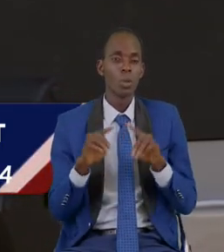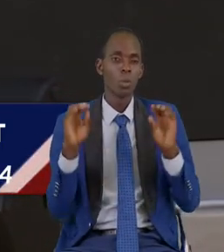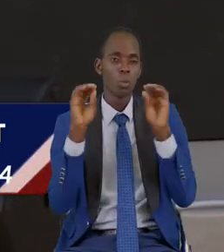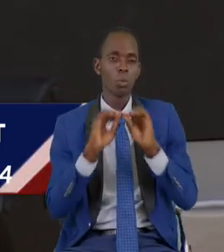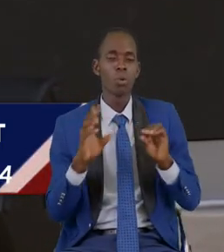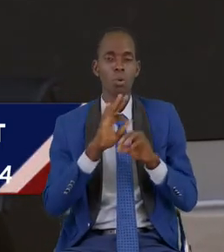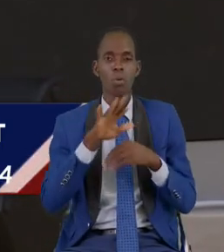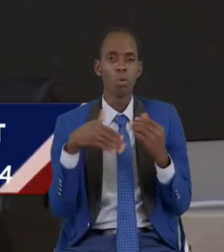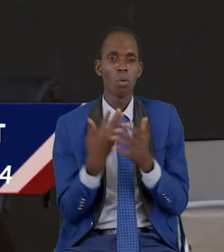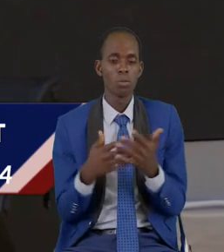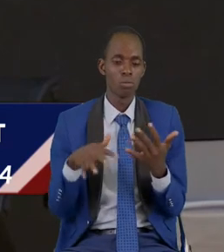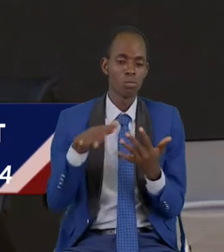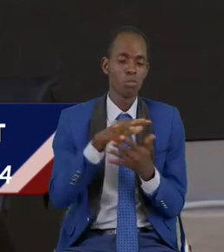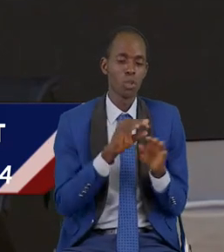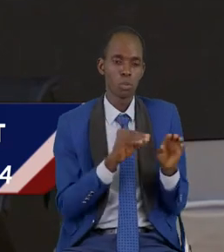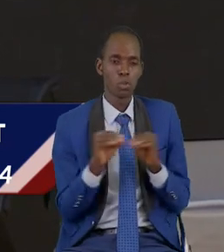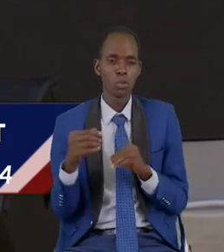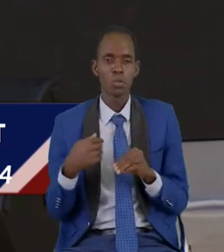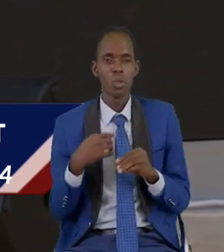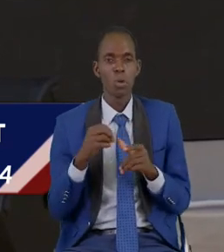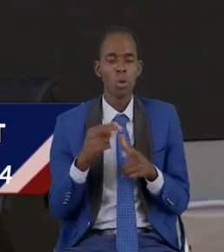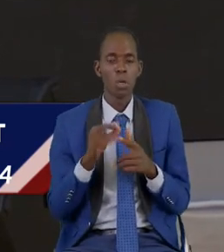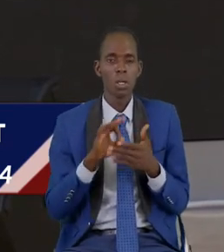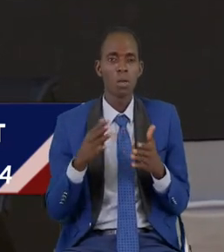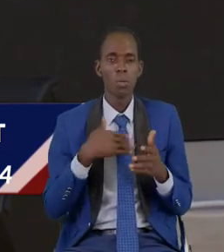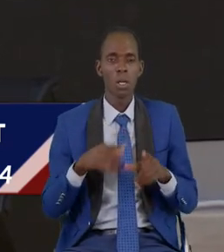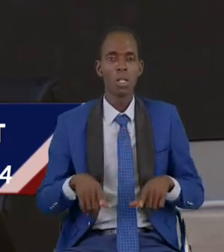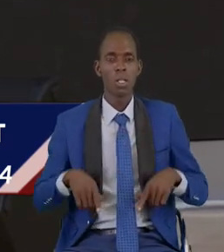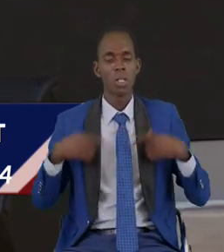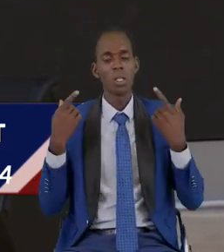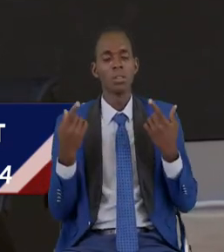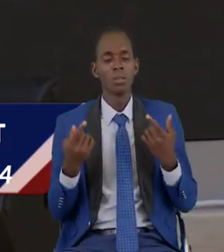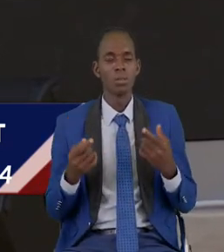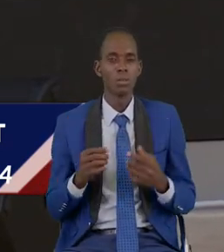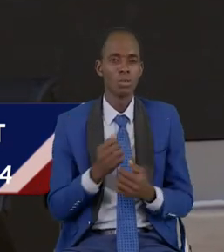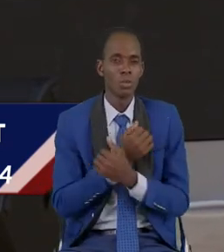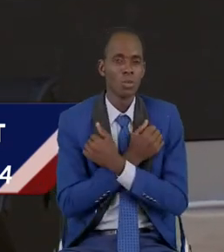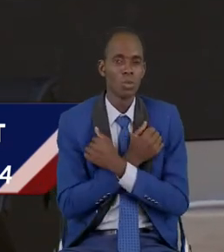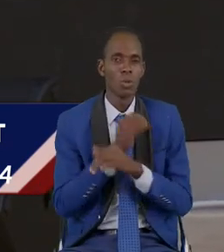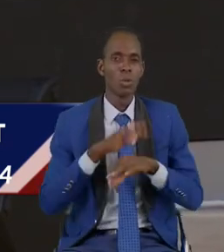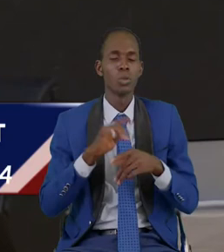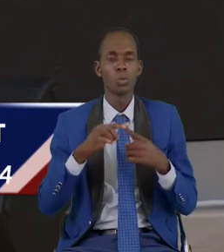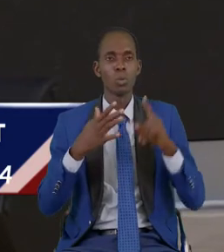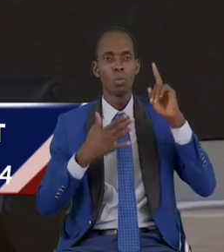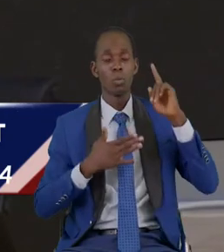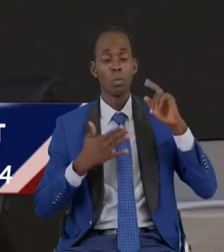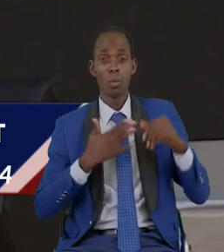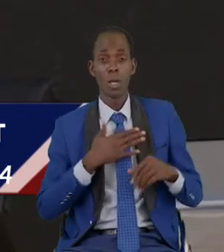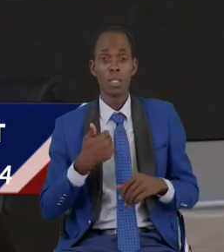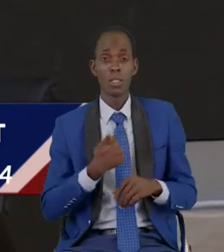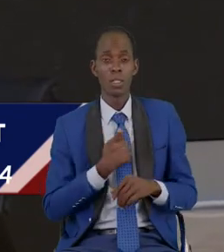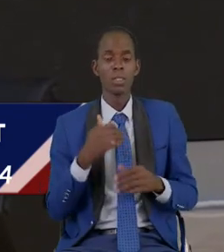me, neither count I my life dear unto myself, so that I might finish